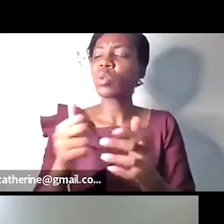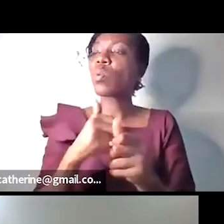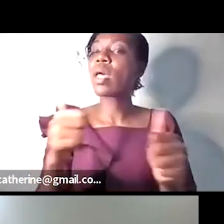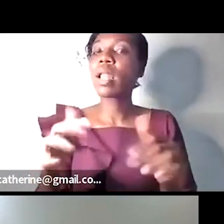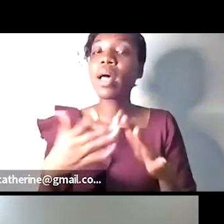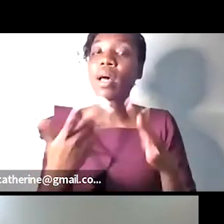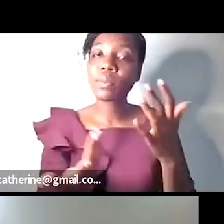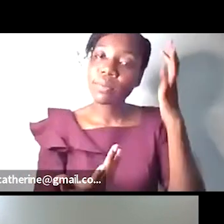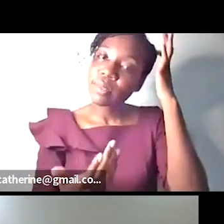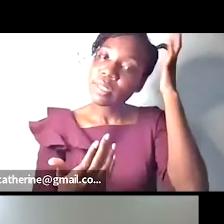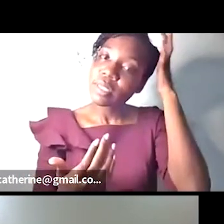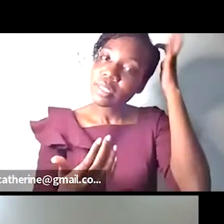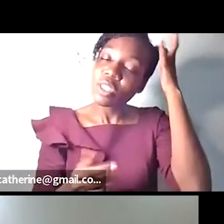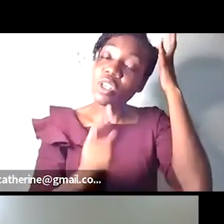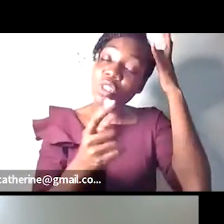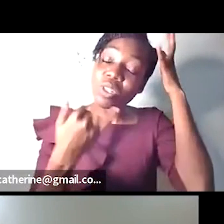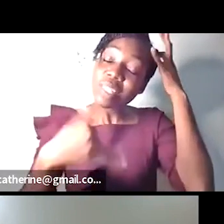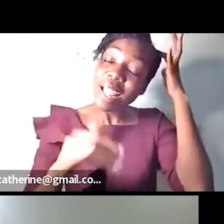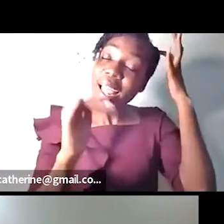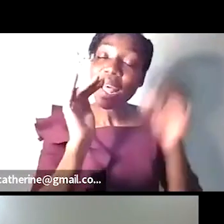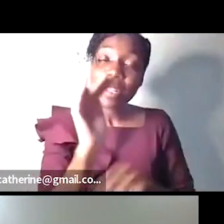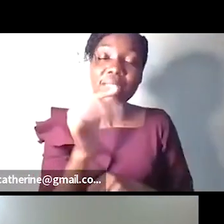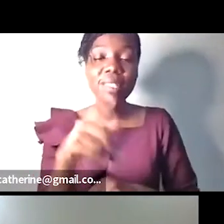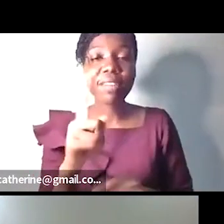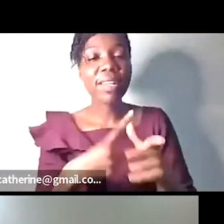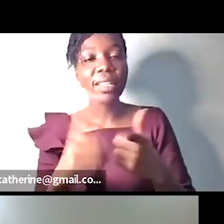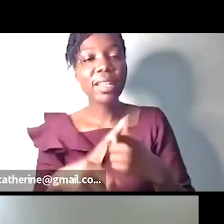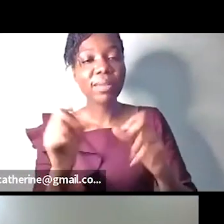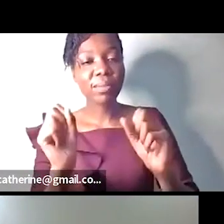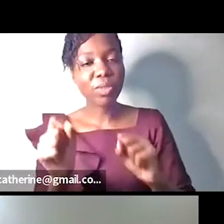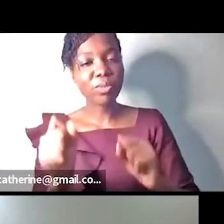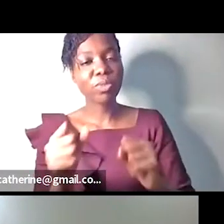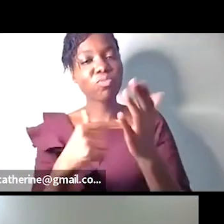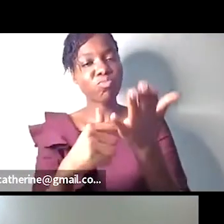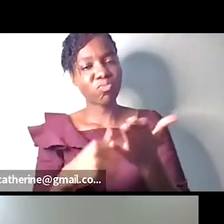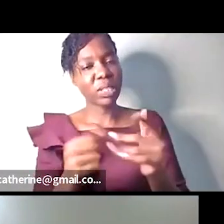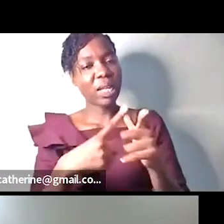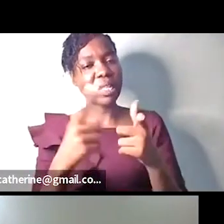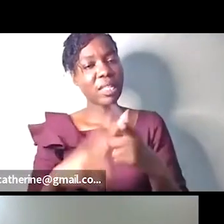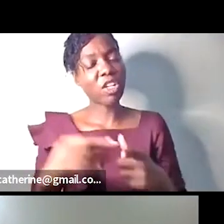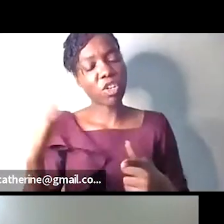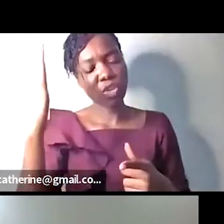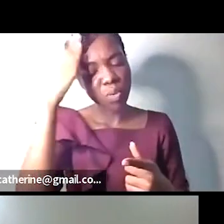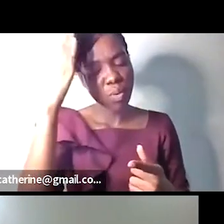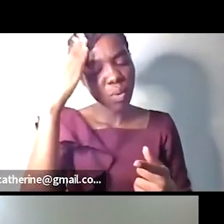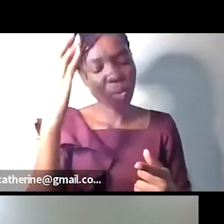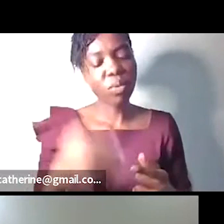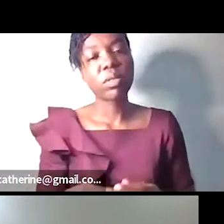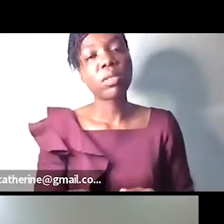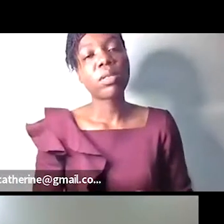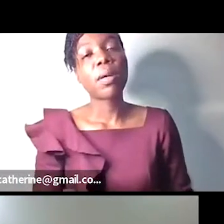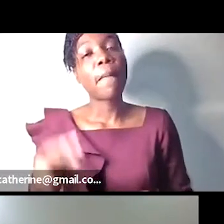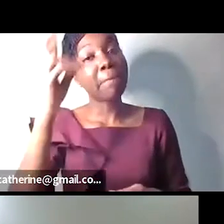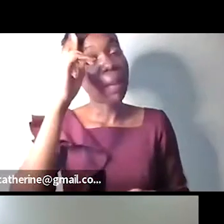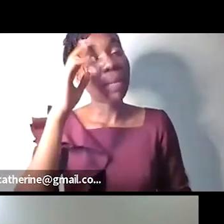for an assessment here and there, and just to be able to discover what is your